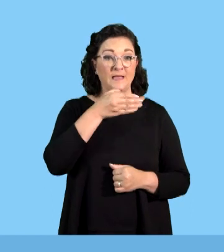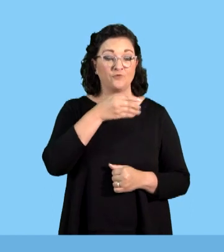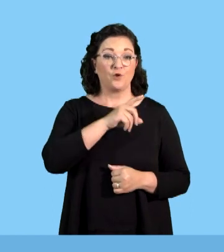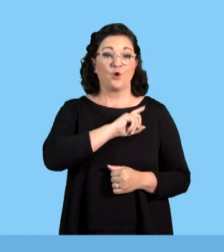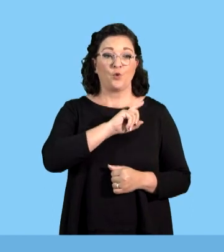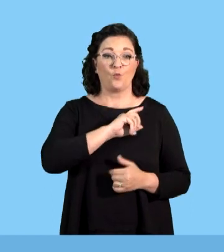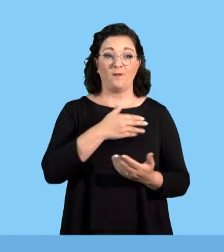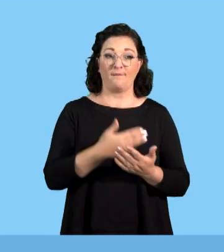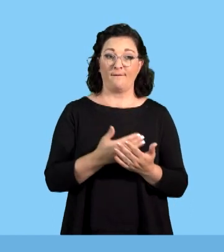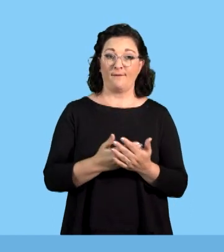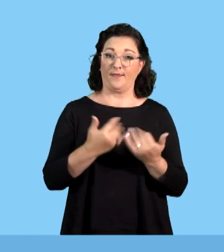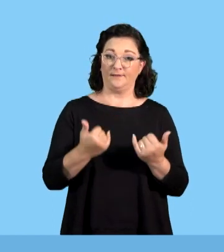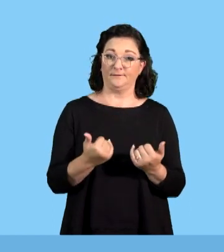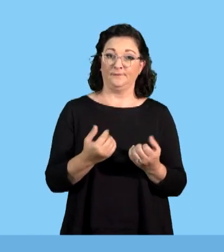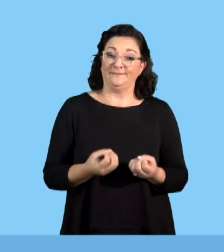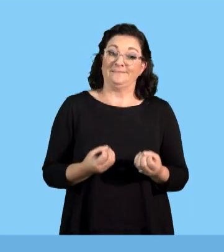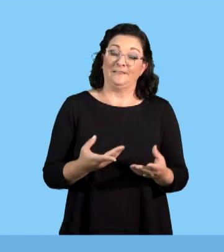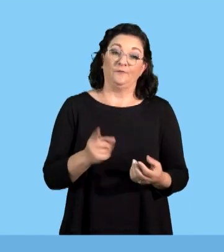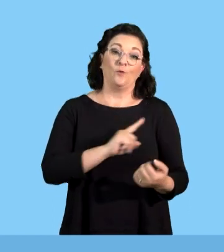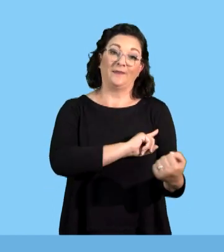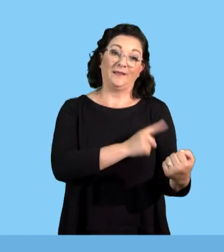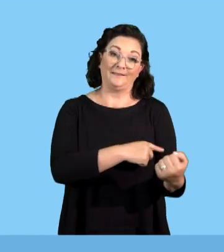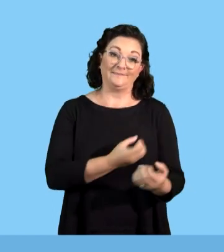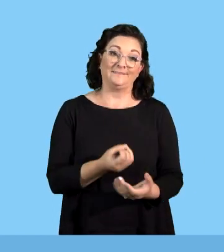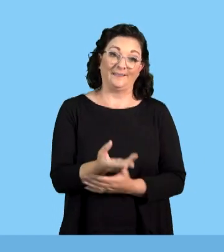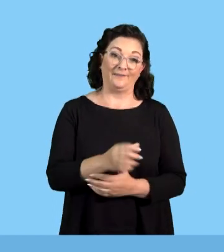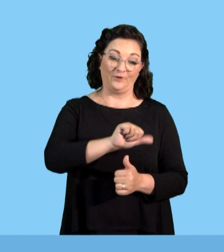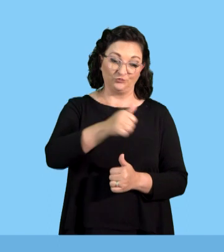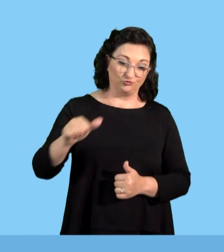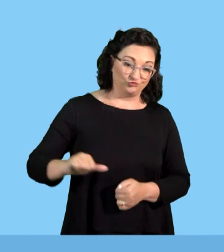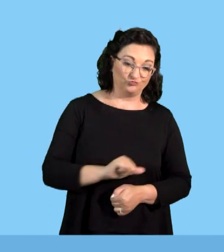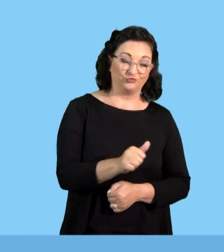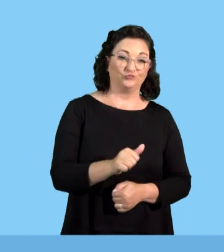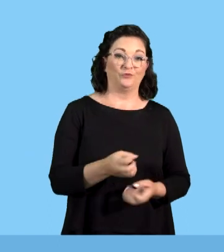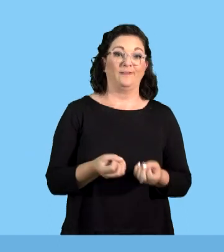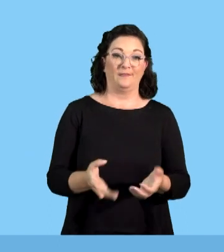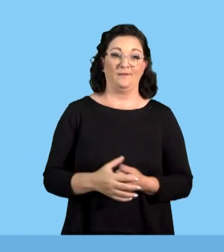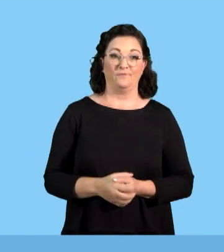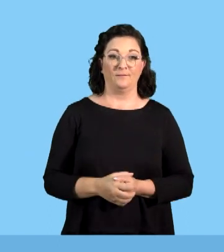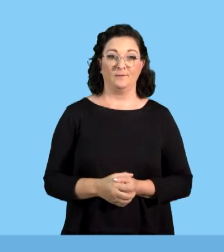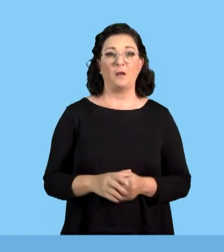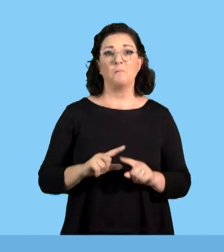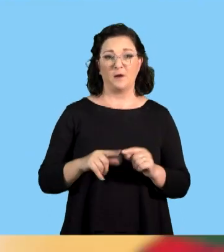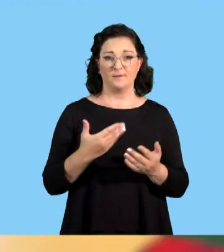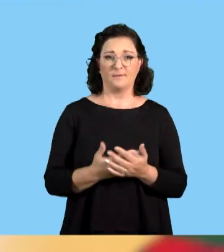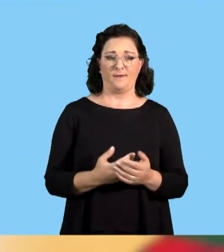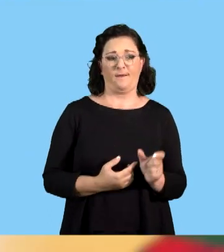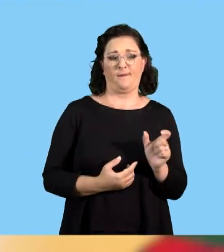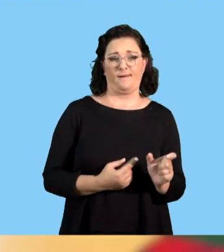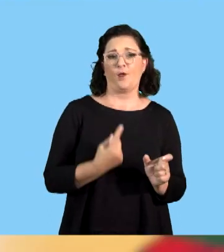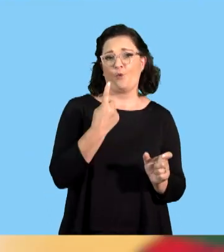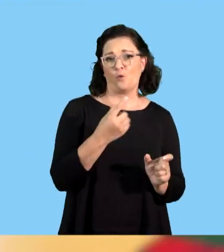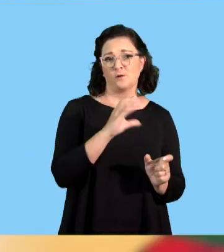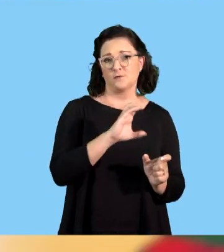to supply the energy into the circuit. So the battery supplies energy into the circuit. Remember, it can also be supplied by a cell, by